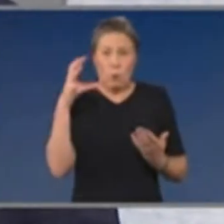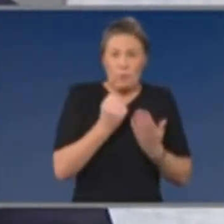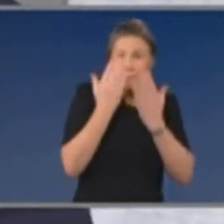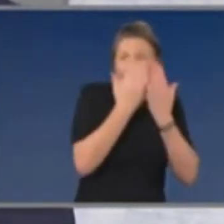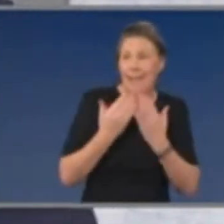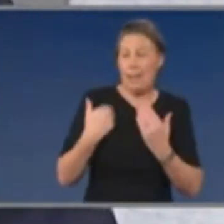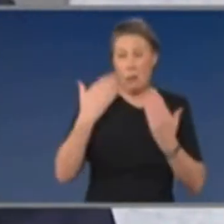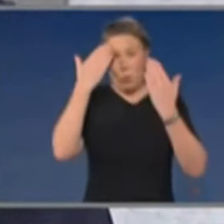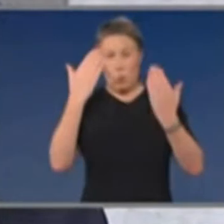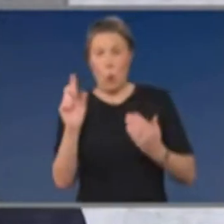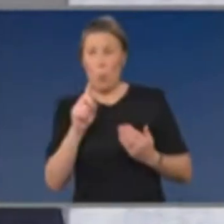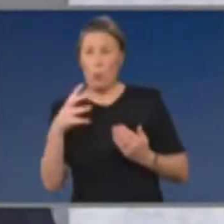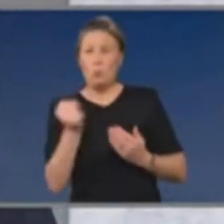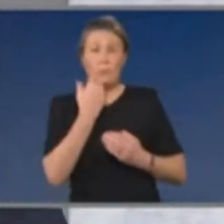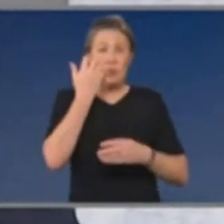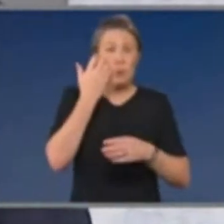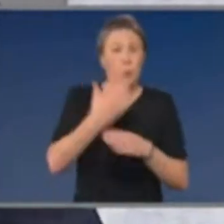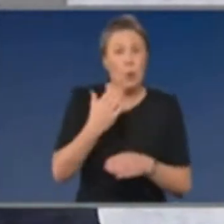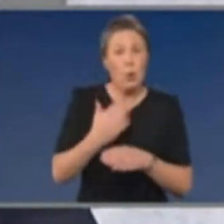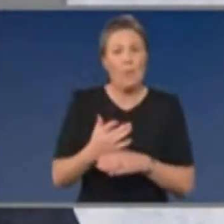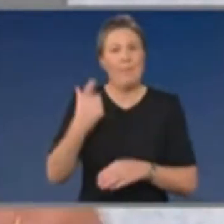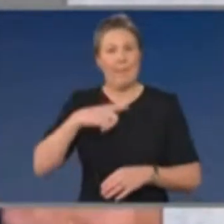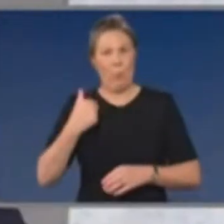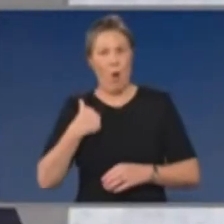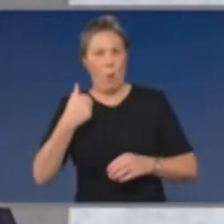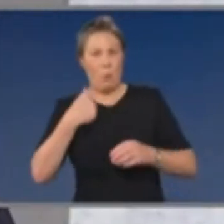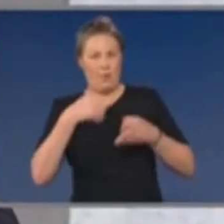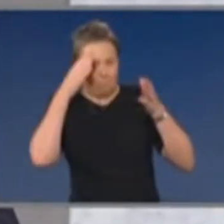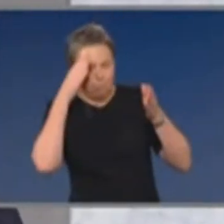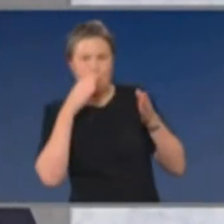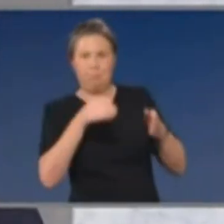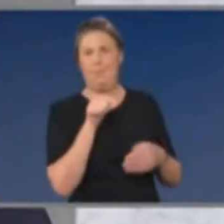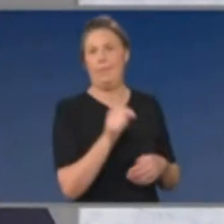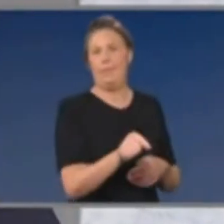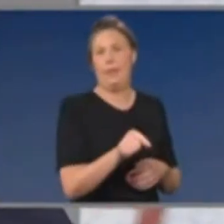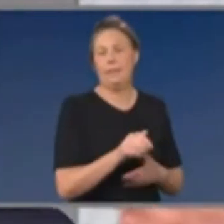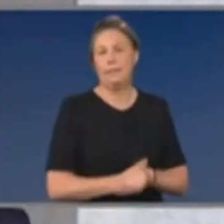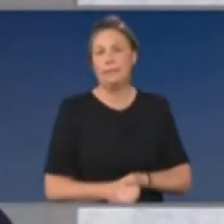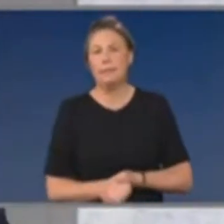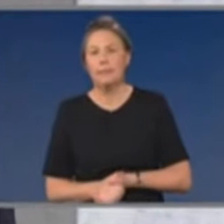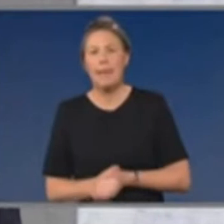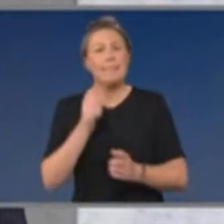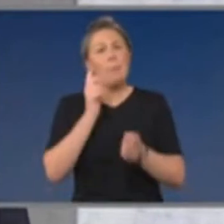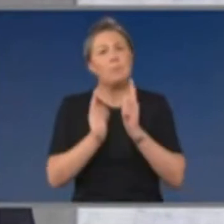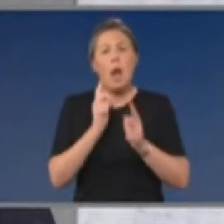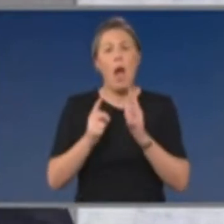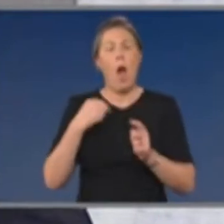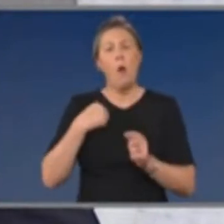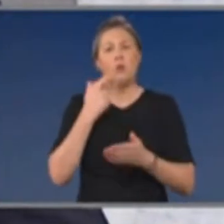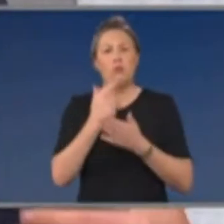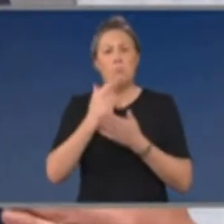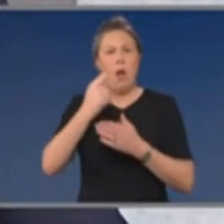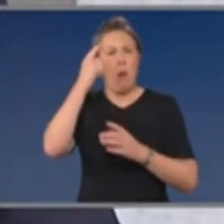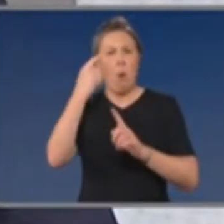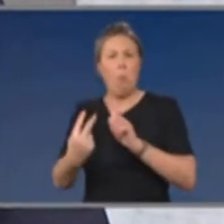done both through the migration program and through the employment programs, has been looking in the rear vision mirror. And it's looked like what has been needed in the